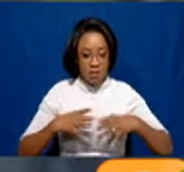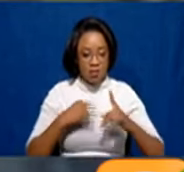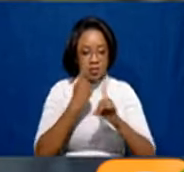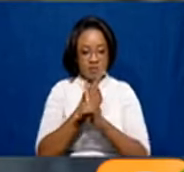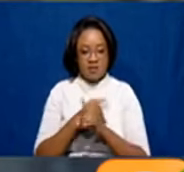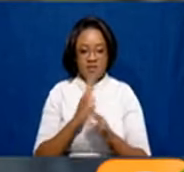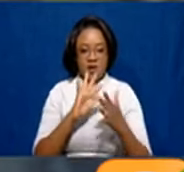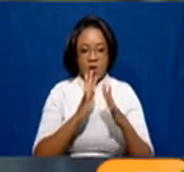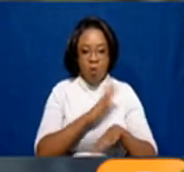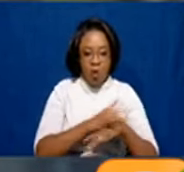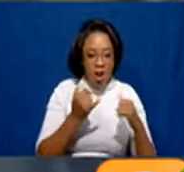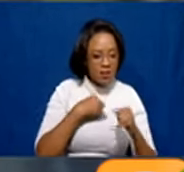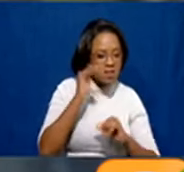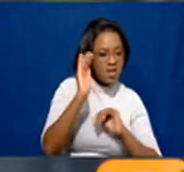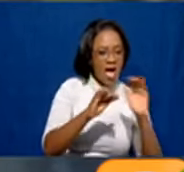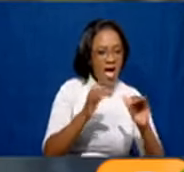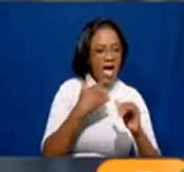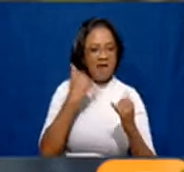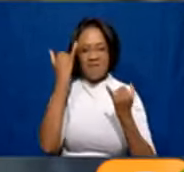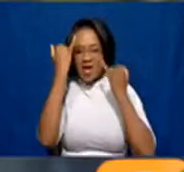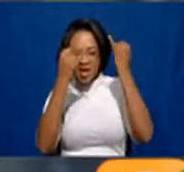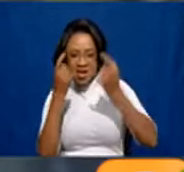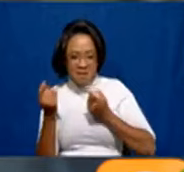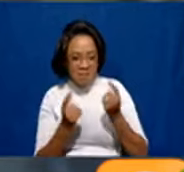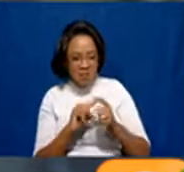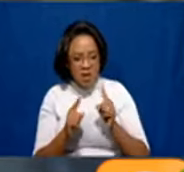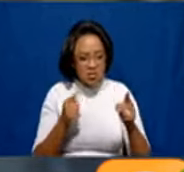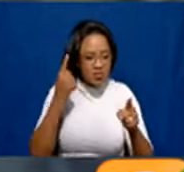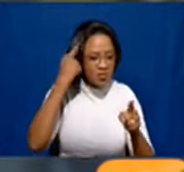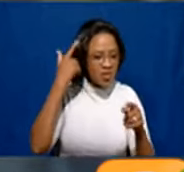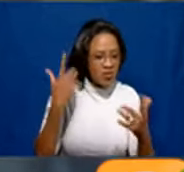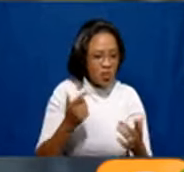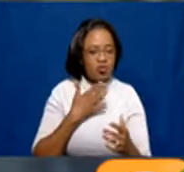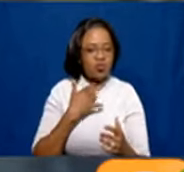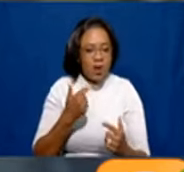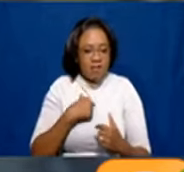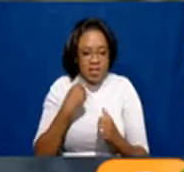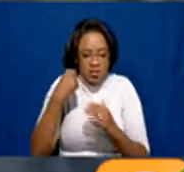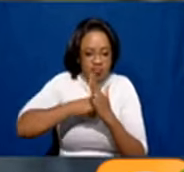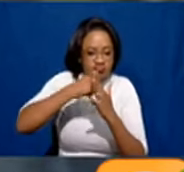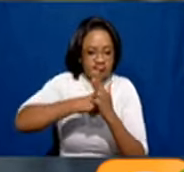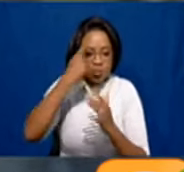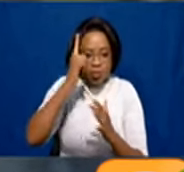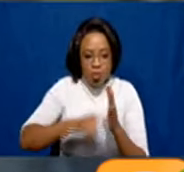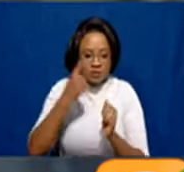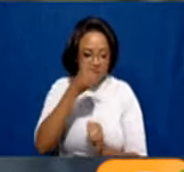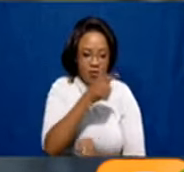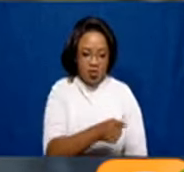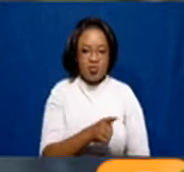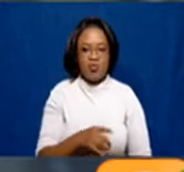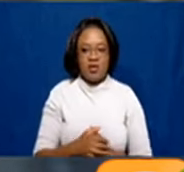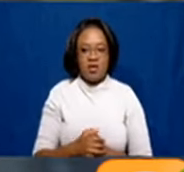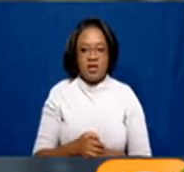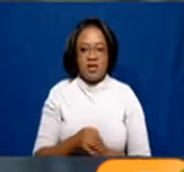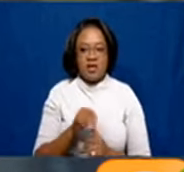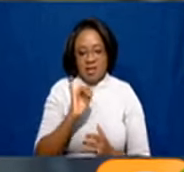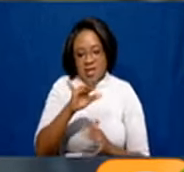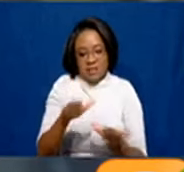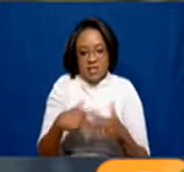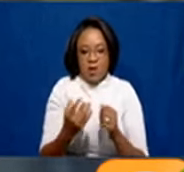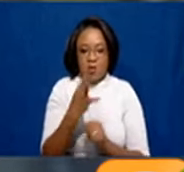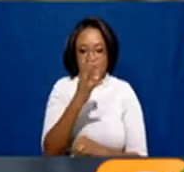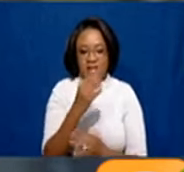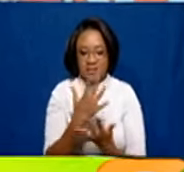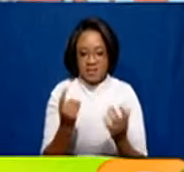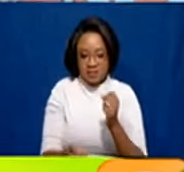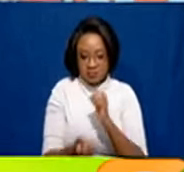platforms. And I asked them, I have a few ideas, but what are your ideas? What would you like me to champion for you? Mm. And that's how the 30 things came about.